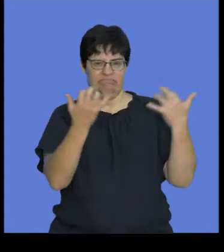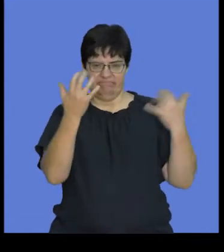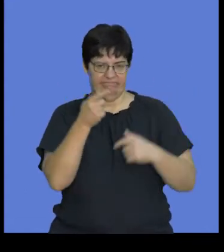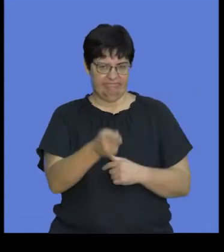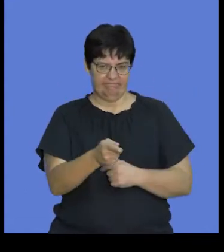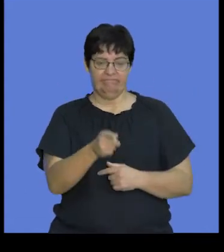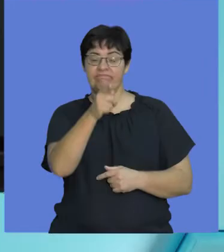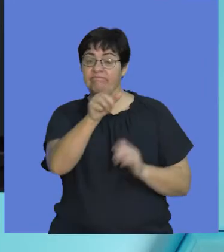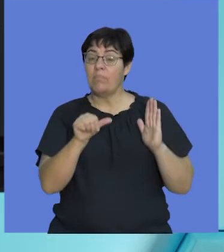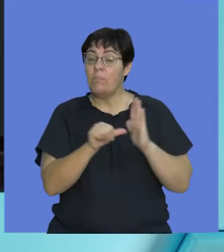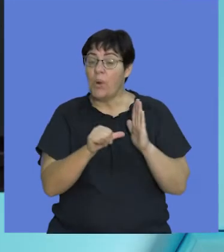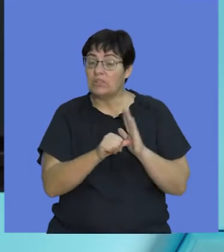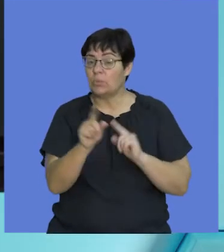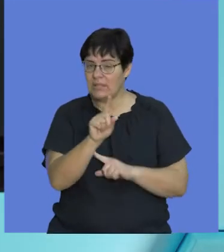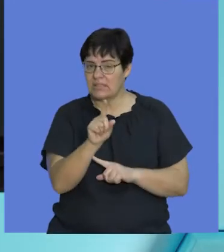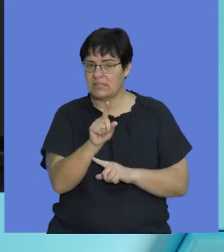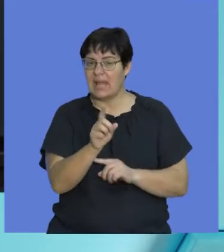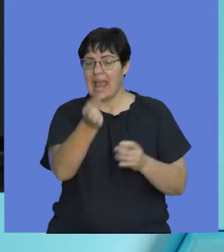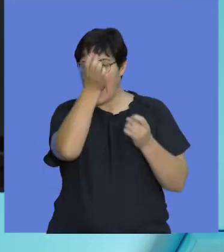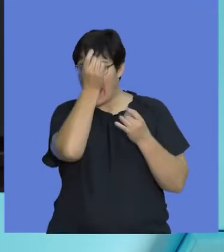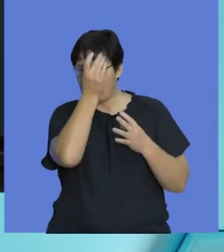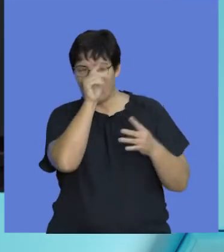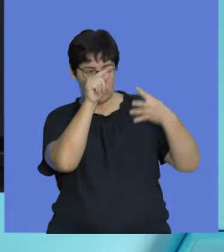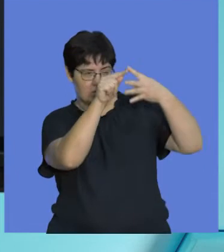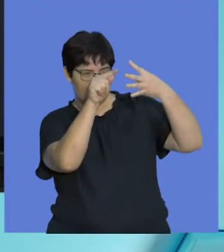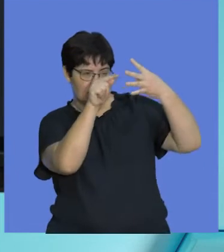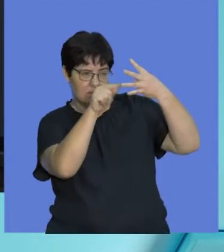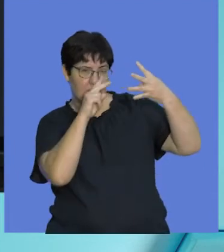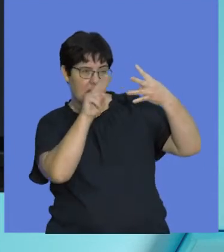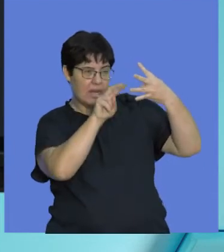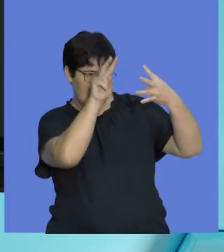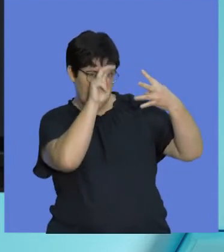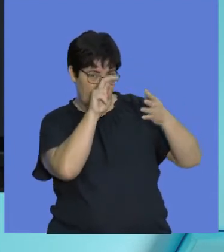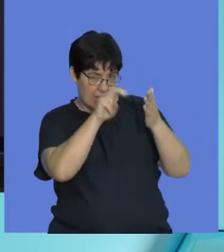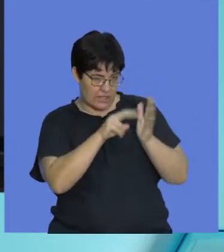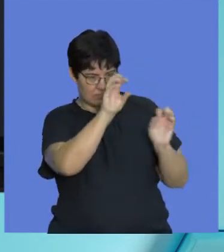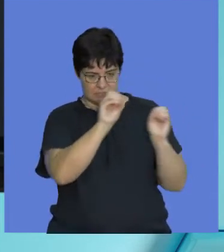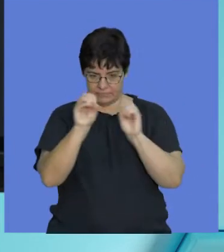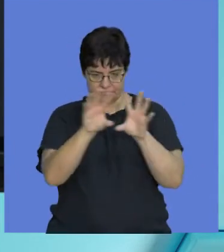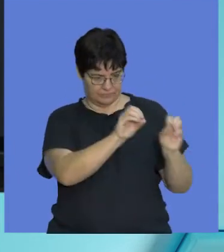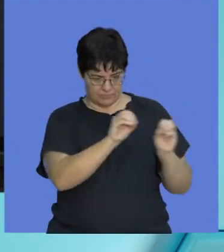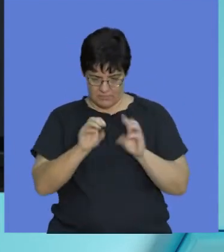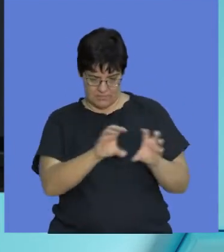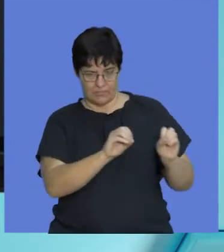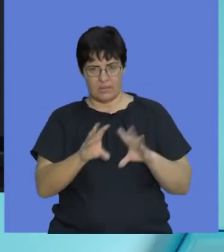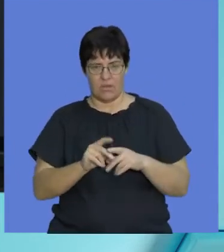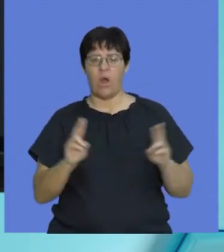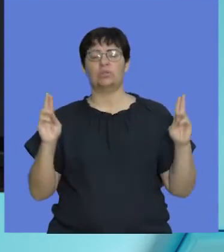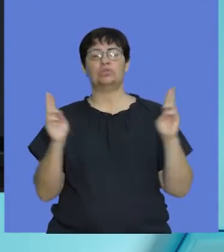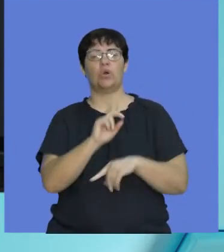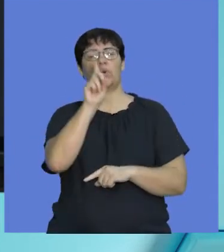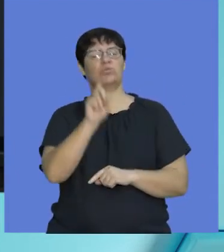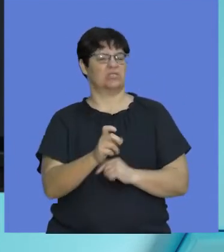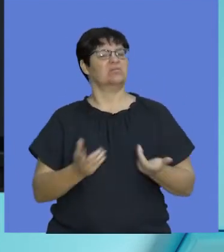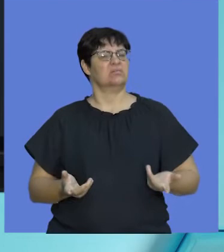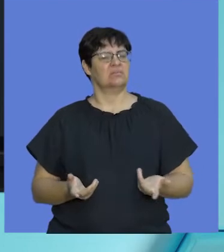it's important that you take out the information you need, because often, now this was quite a short question in the